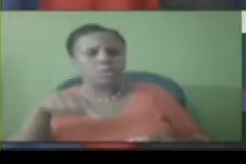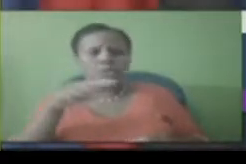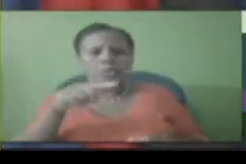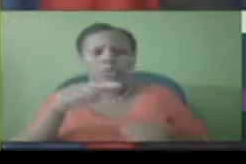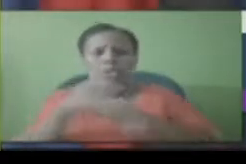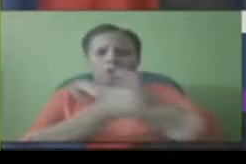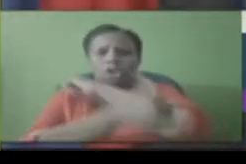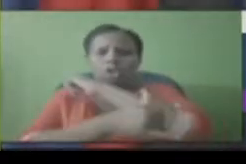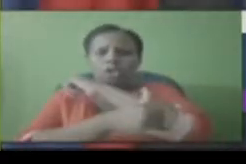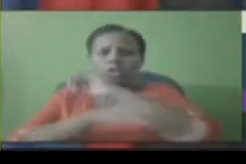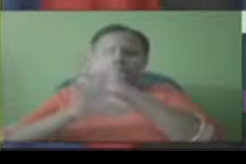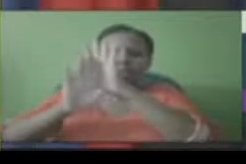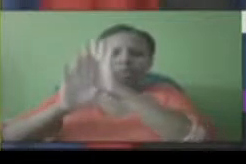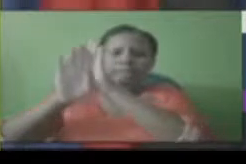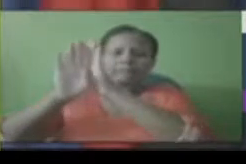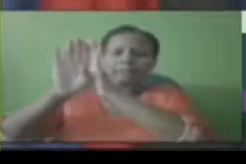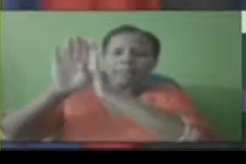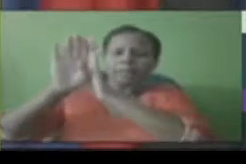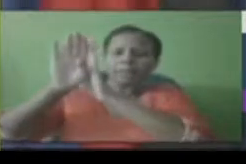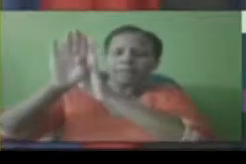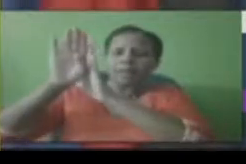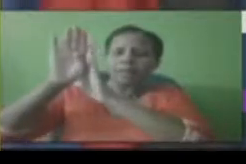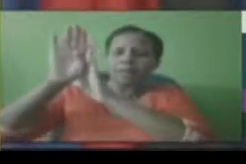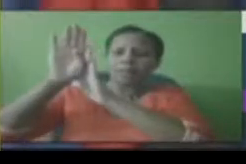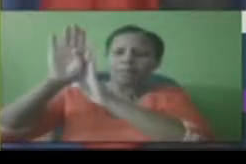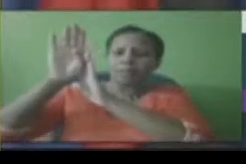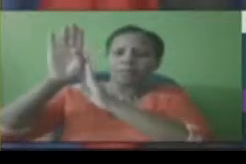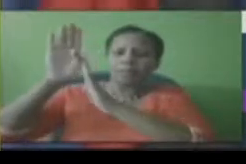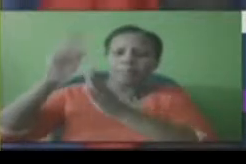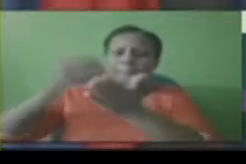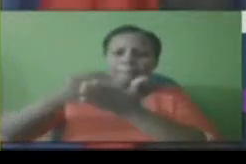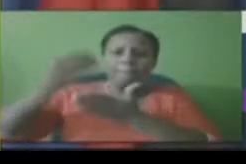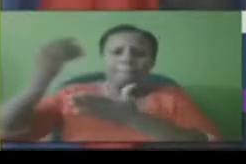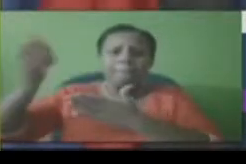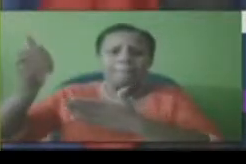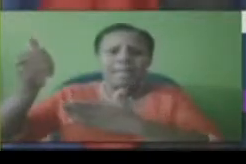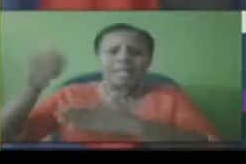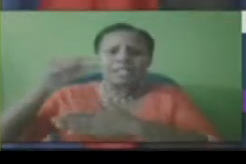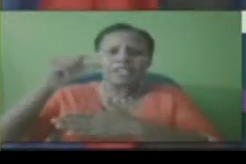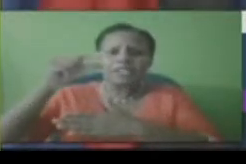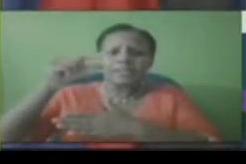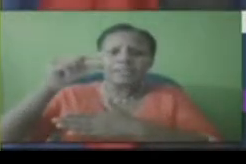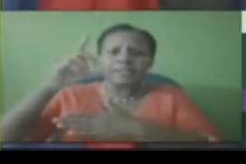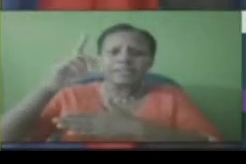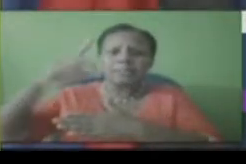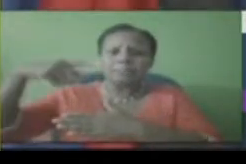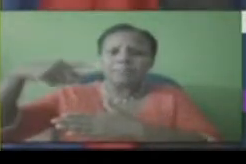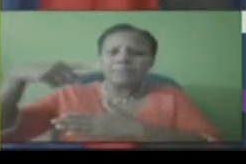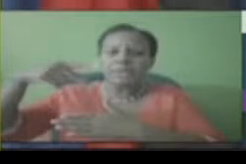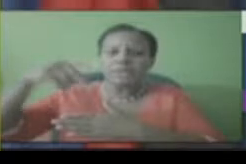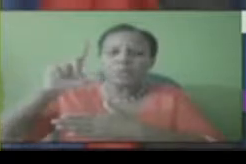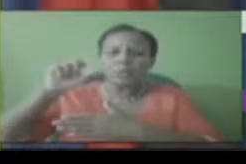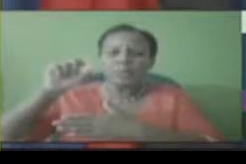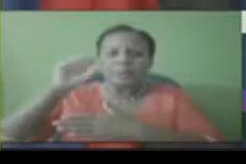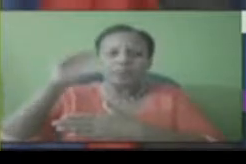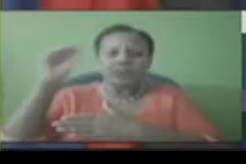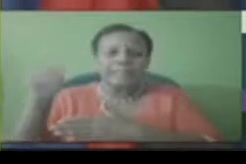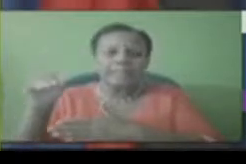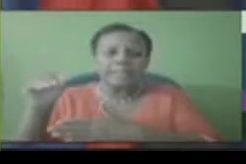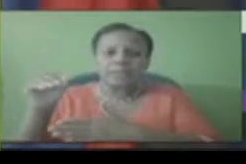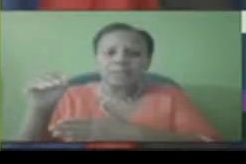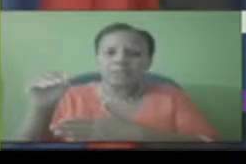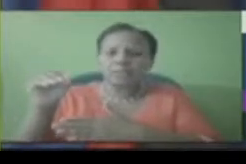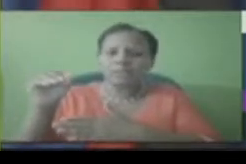20% of their GDP in responding to COVID. Now that is a frightening